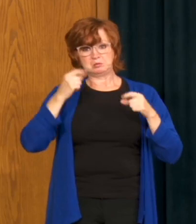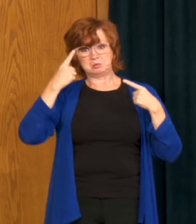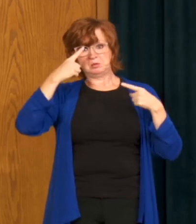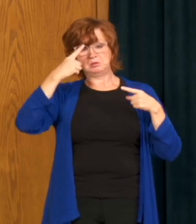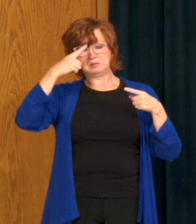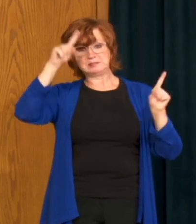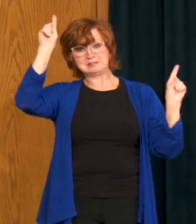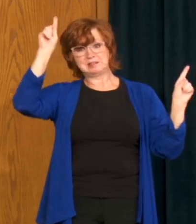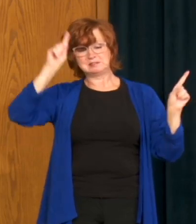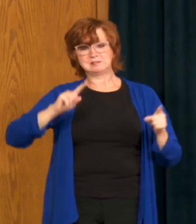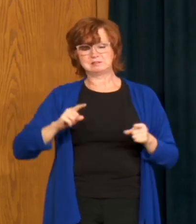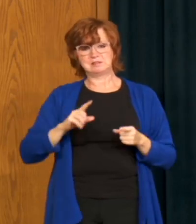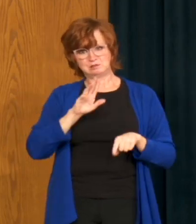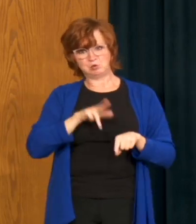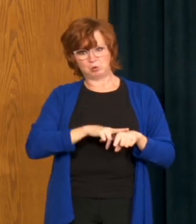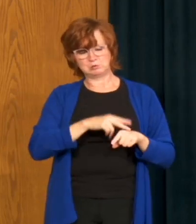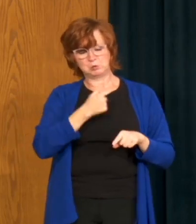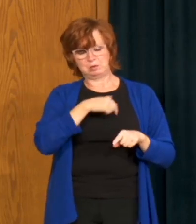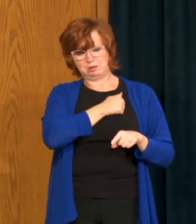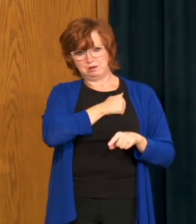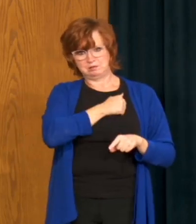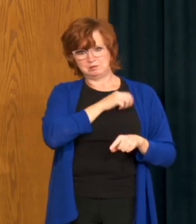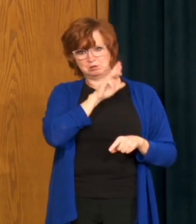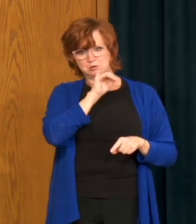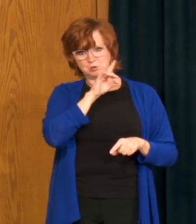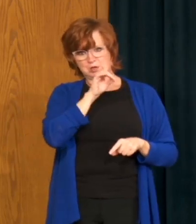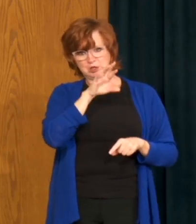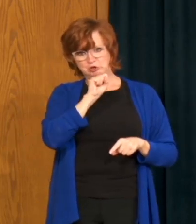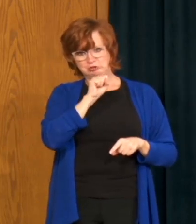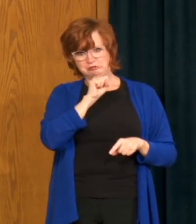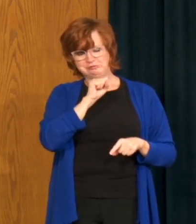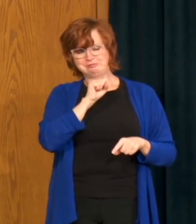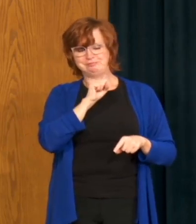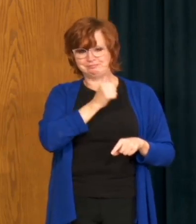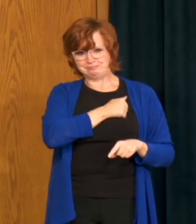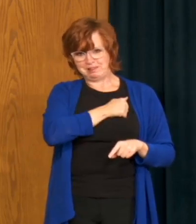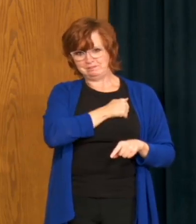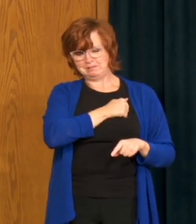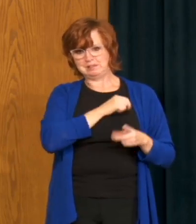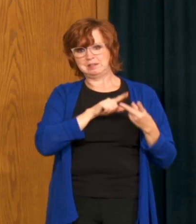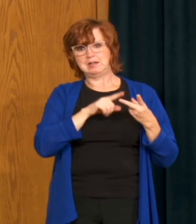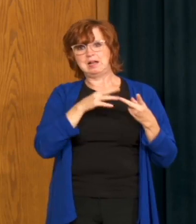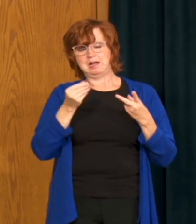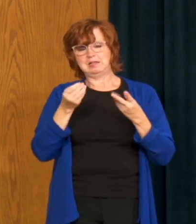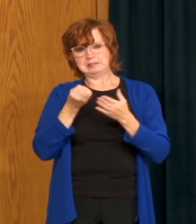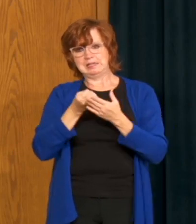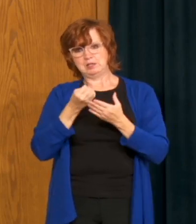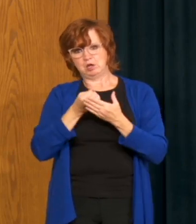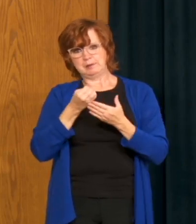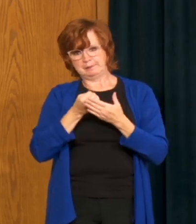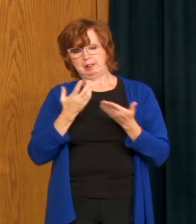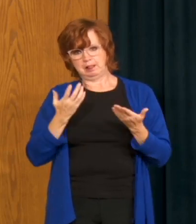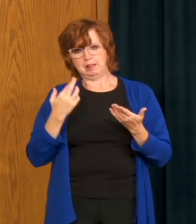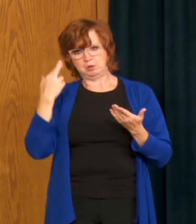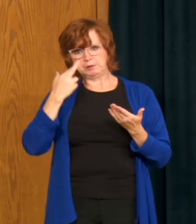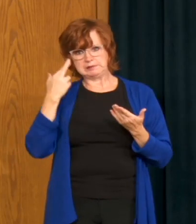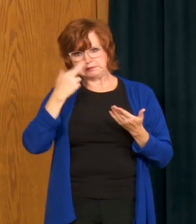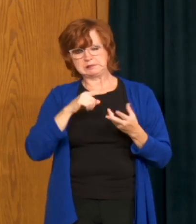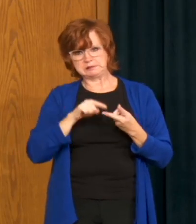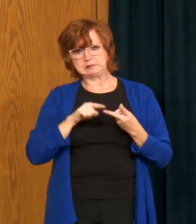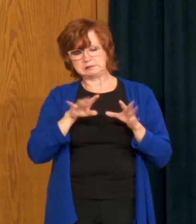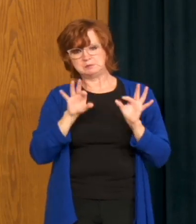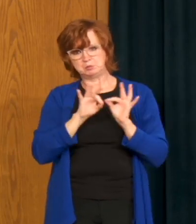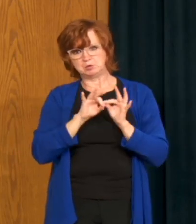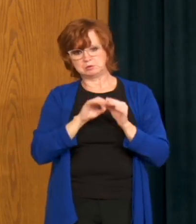love the Rough Riders, but also in part because there is a financial there is an economic boost to hosting